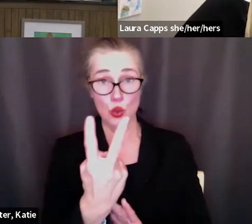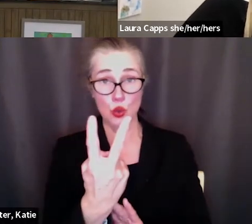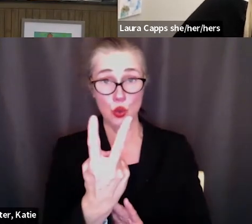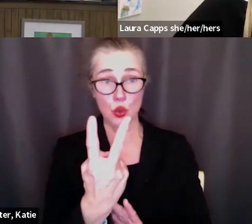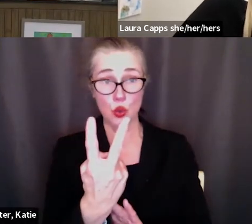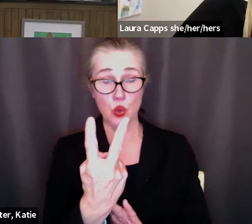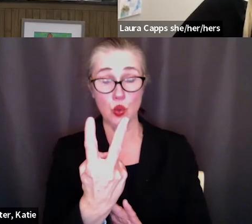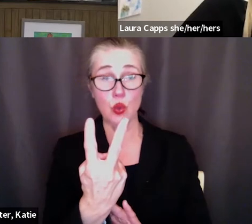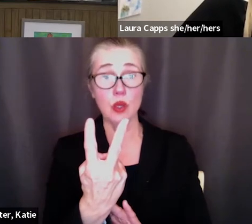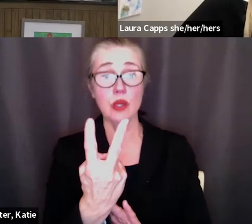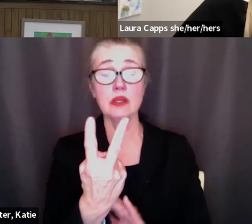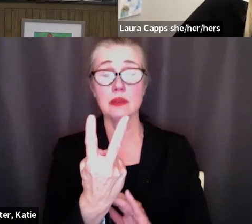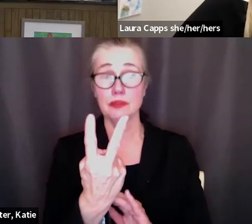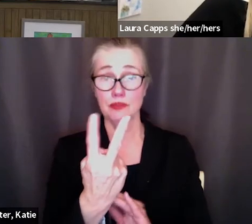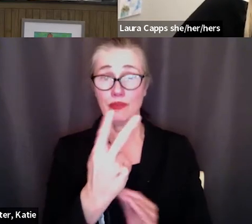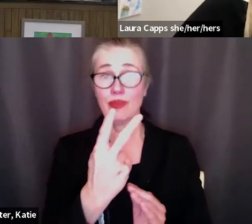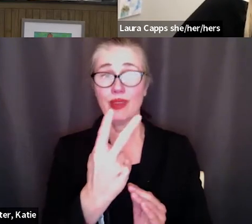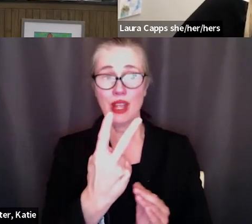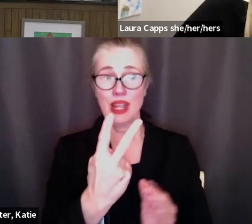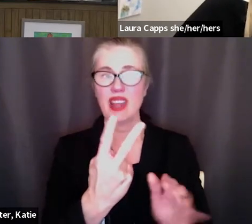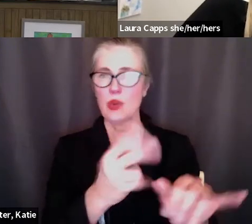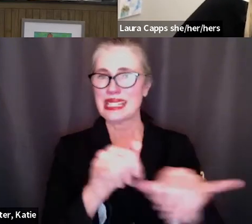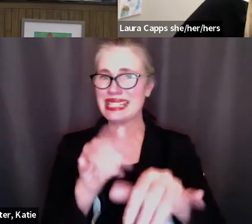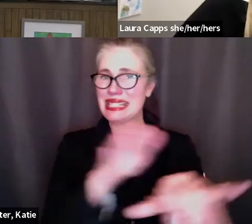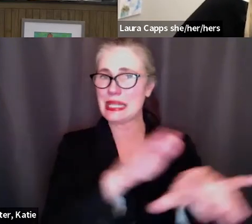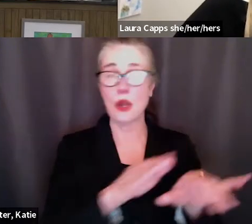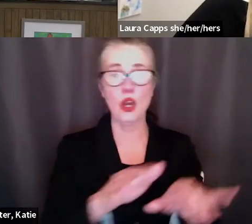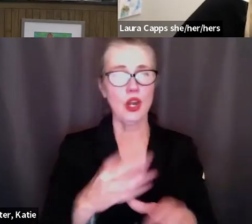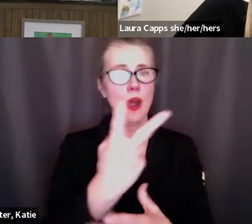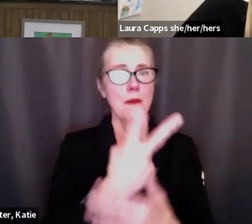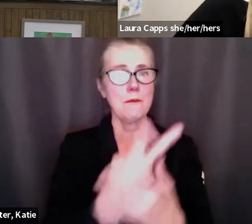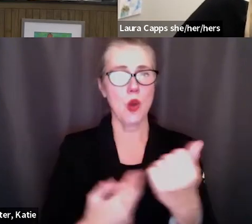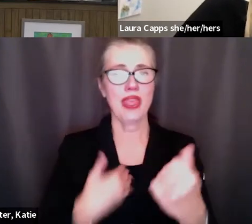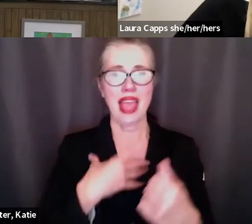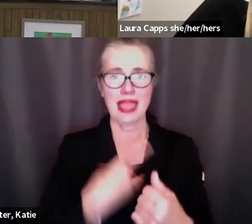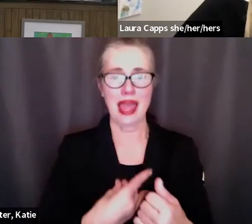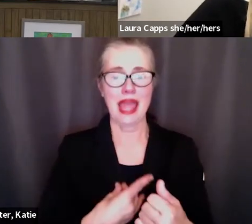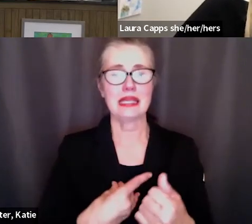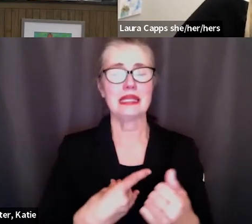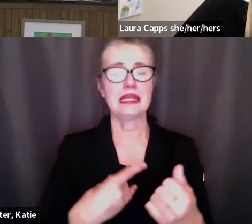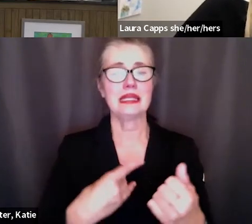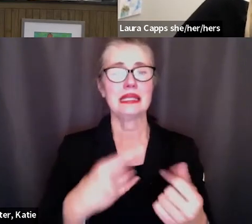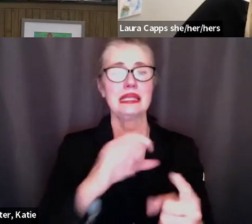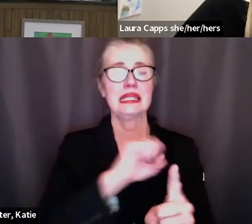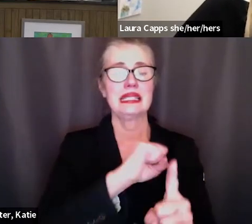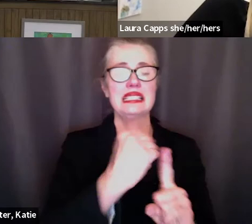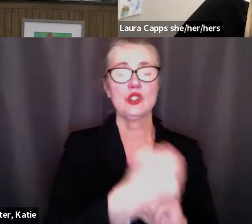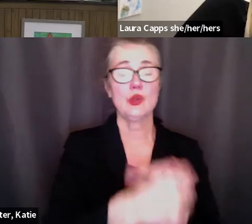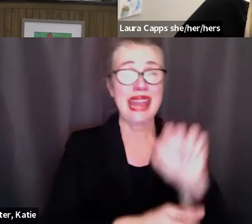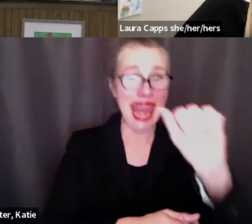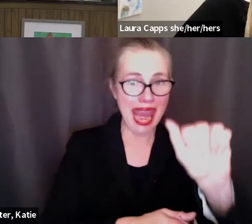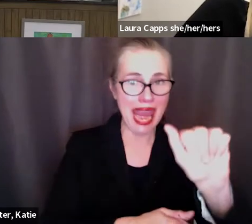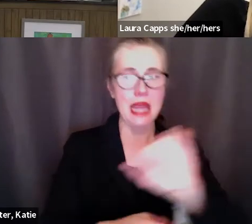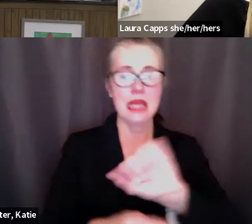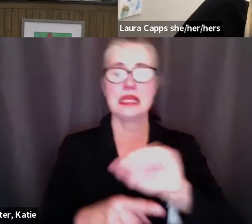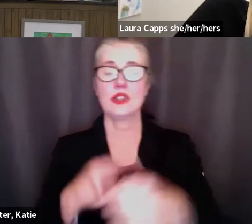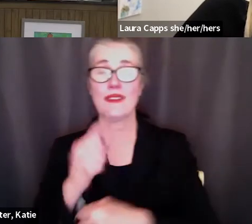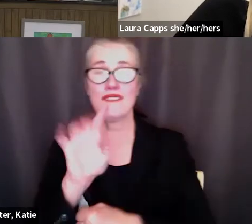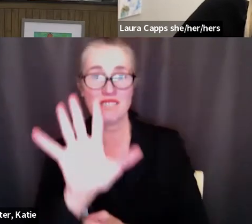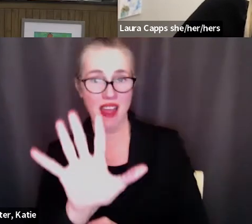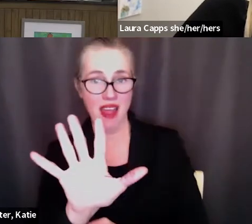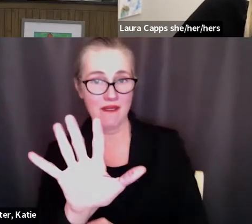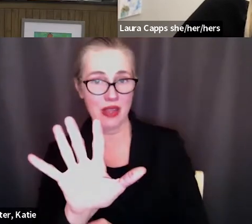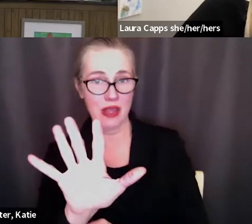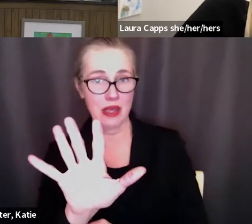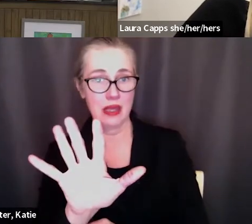commonalities between all five of you which was scenario a and scenario five okay are the ones that i heard that everybody